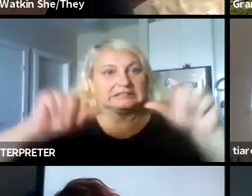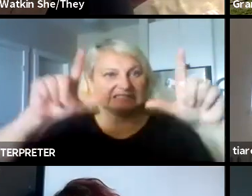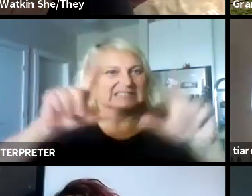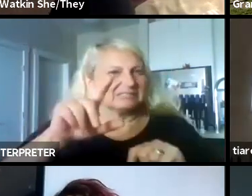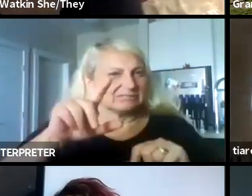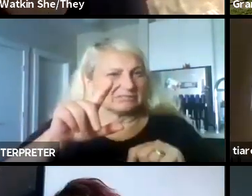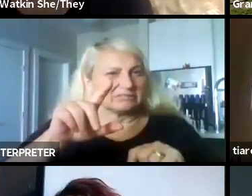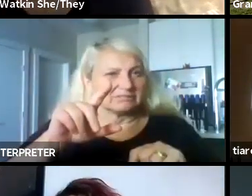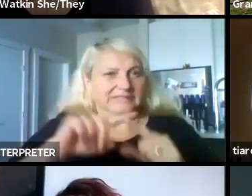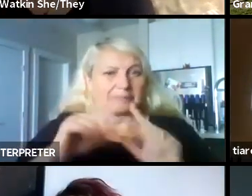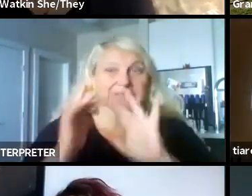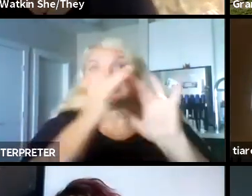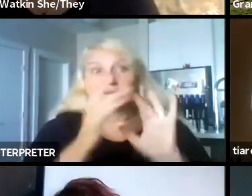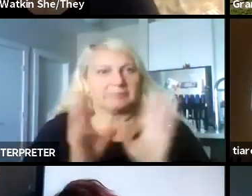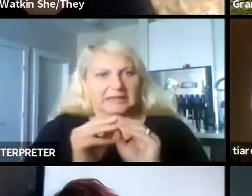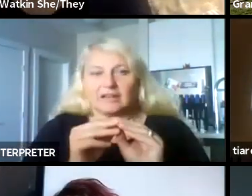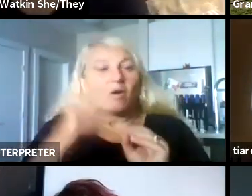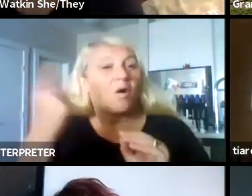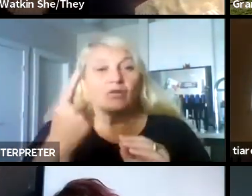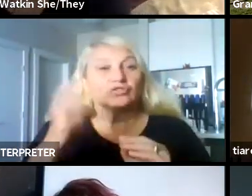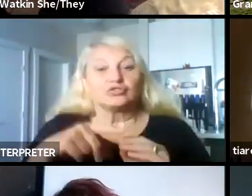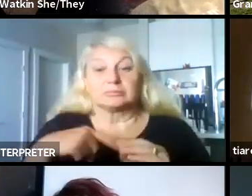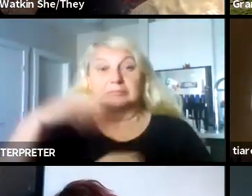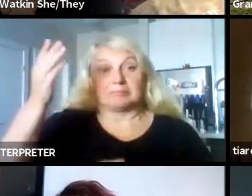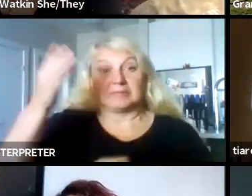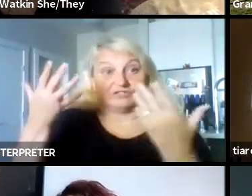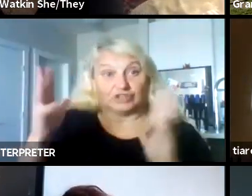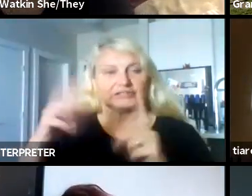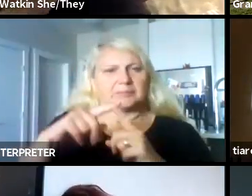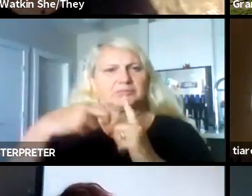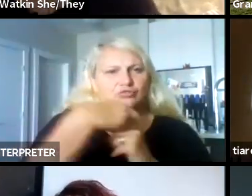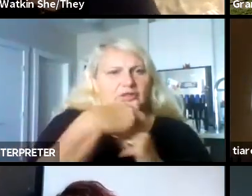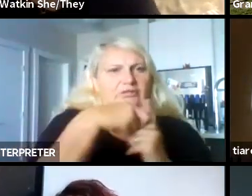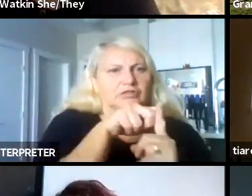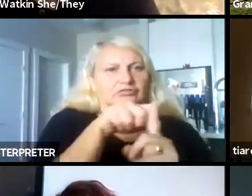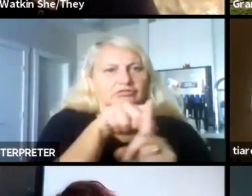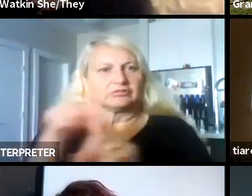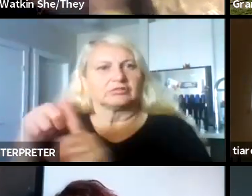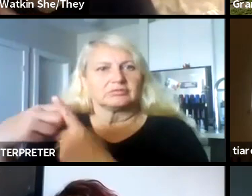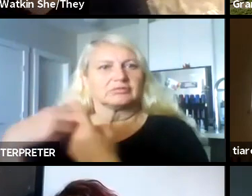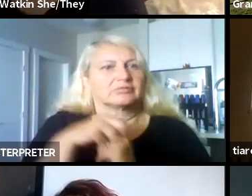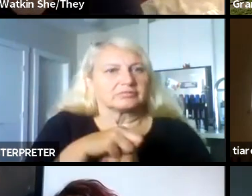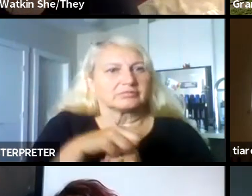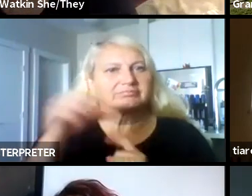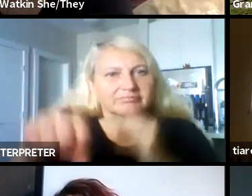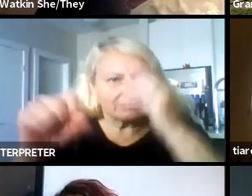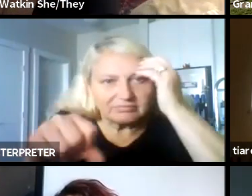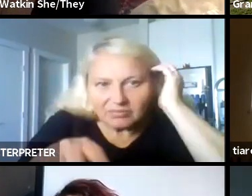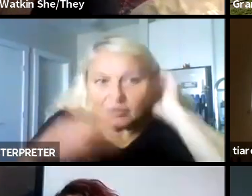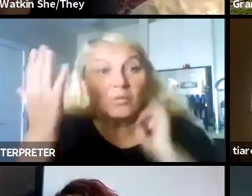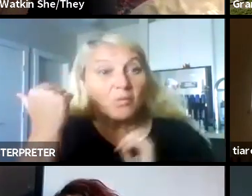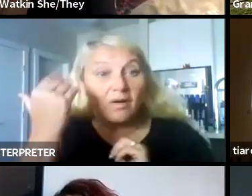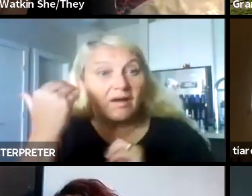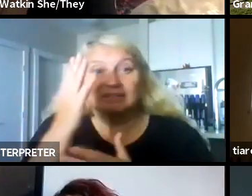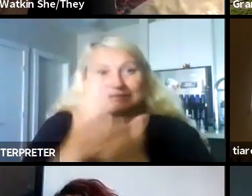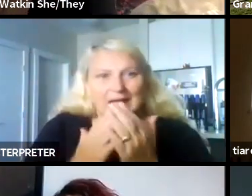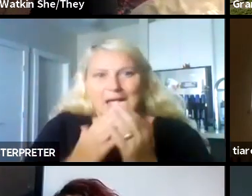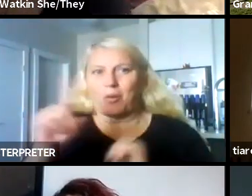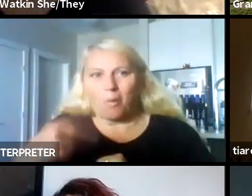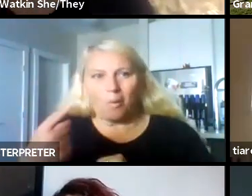the practice of saying check at the end of speaking is a practice we created because some people are only able to hear